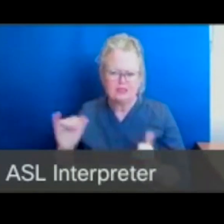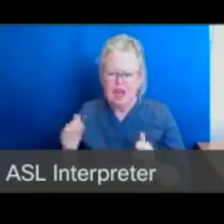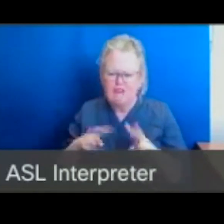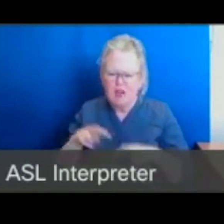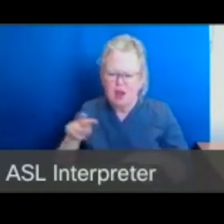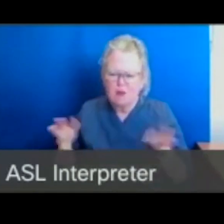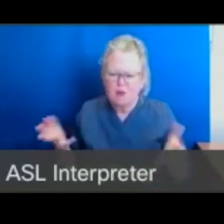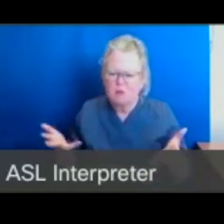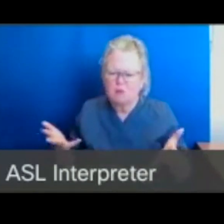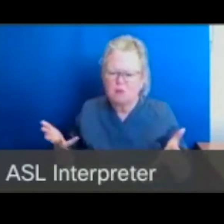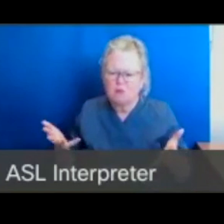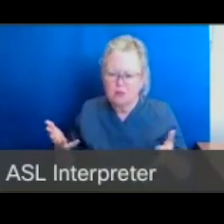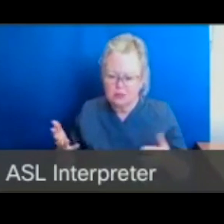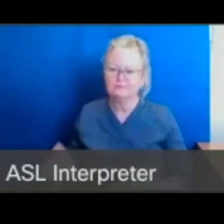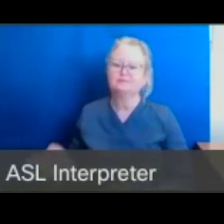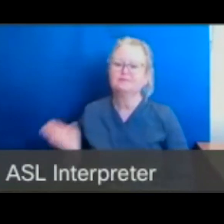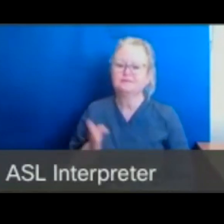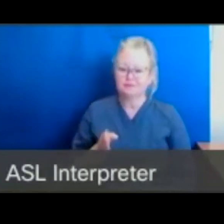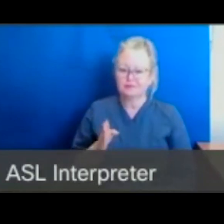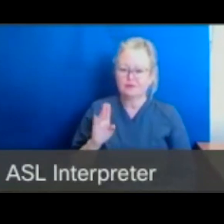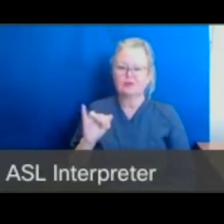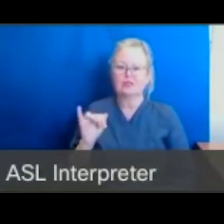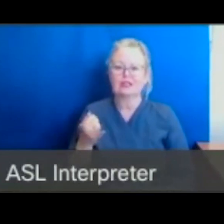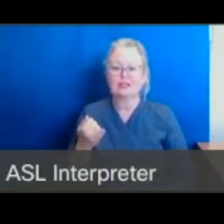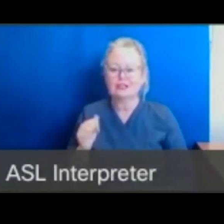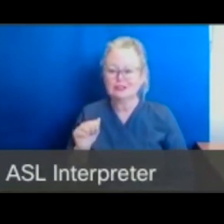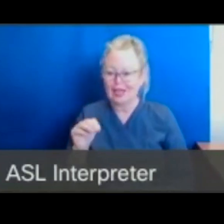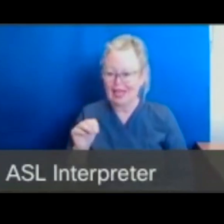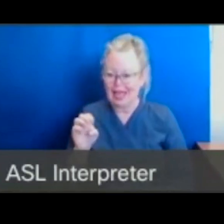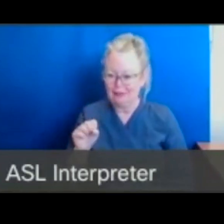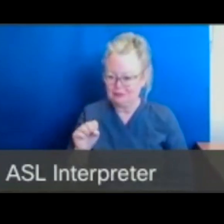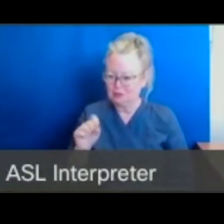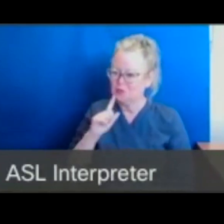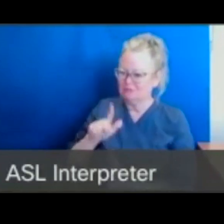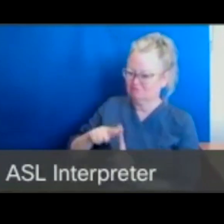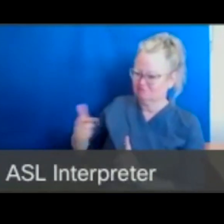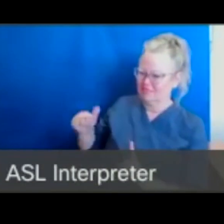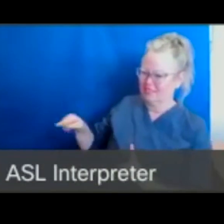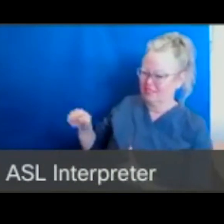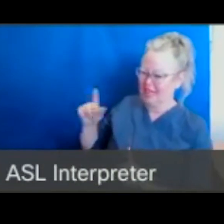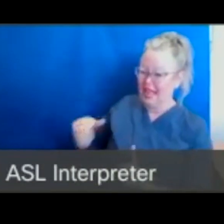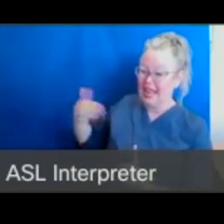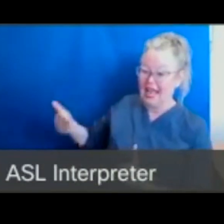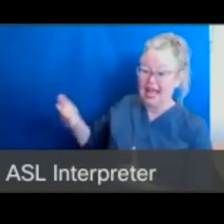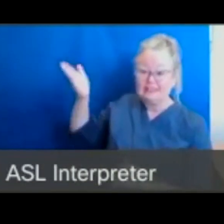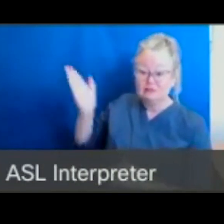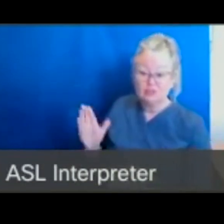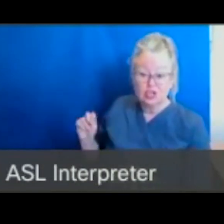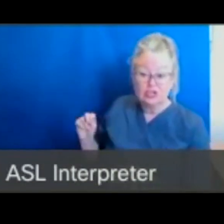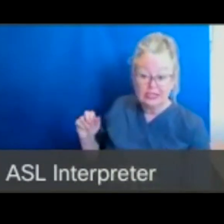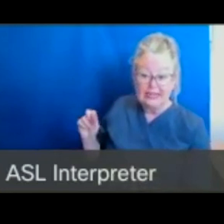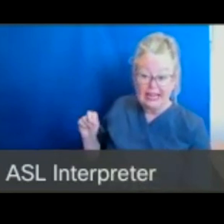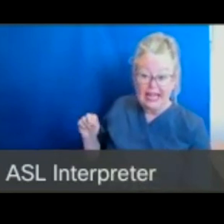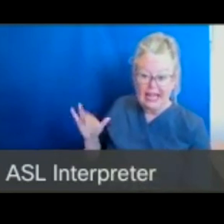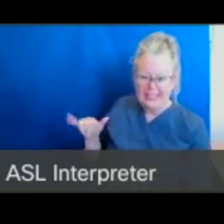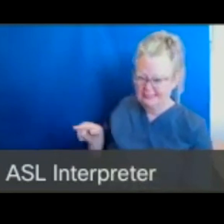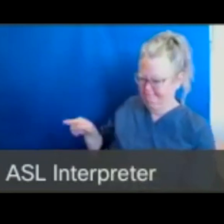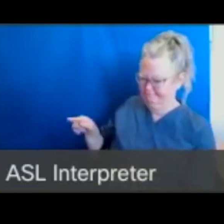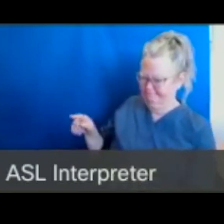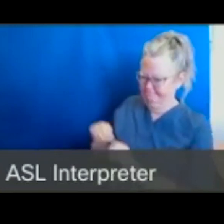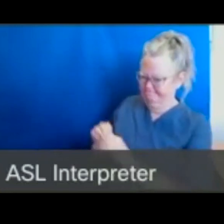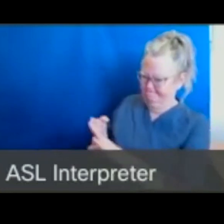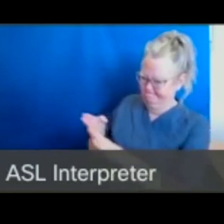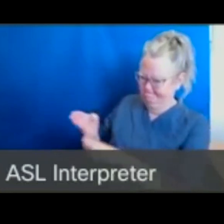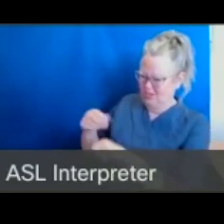Right. So again, Nancy is the expert to consult on this because there's a considerable